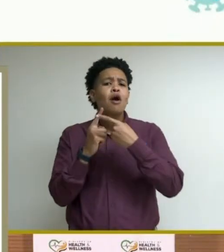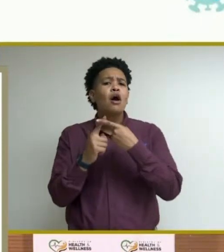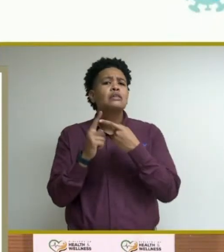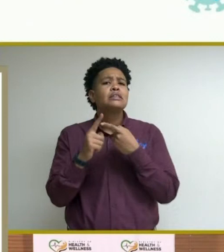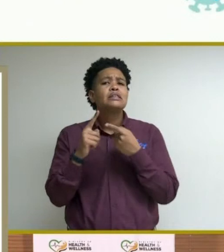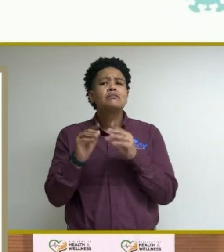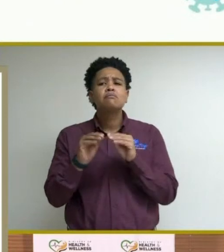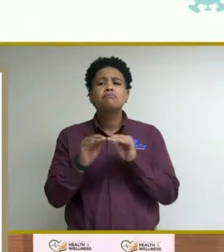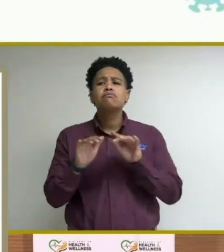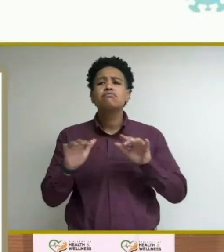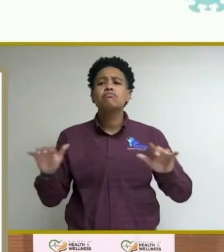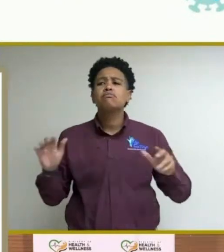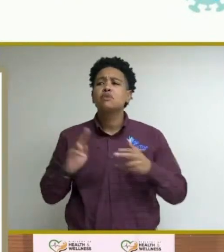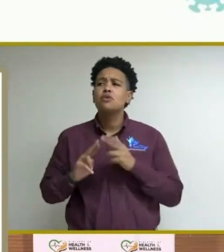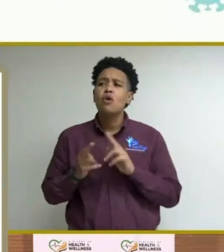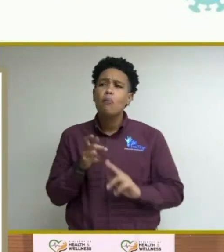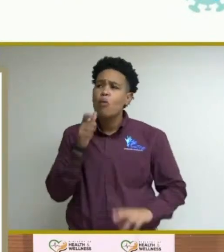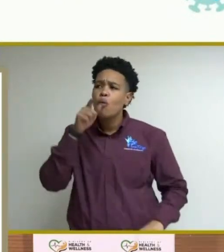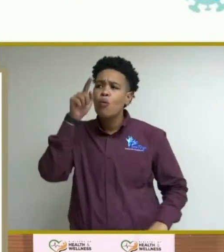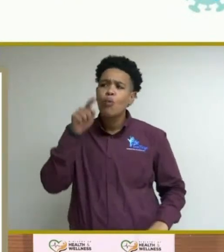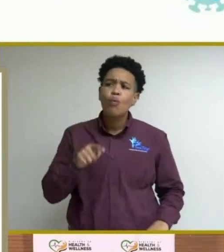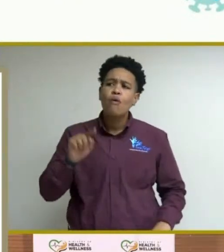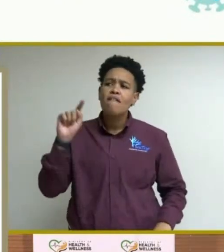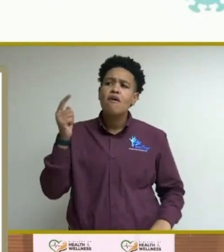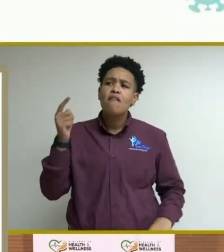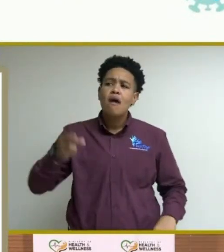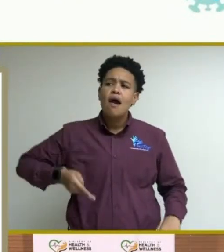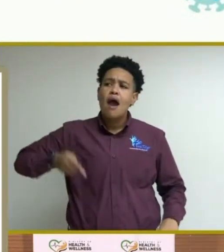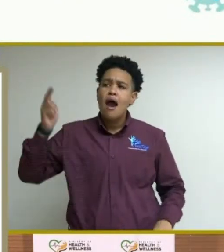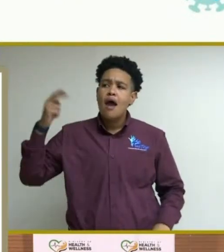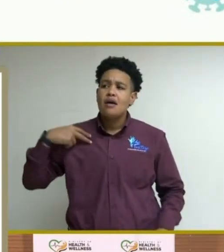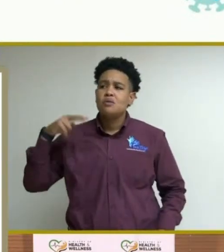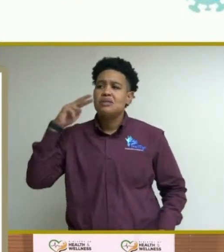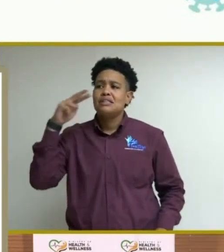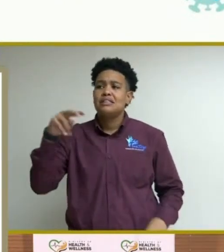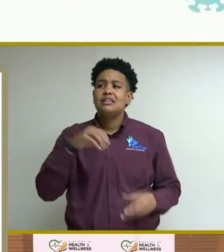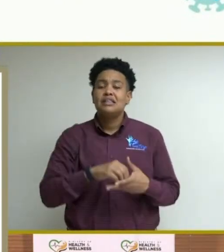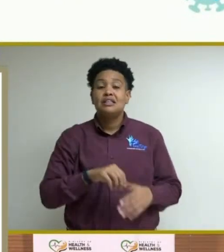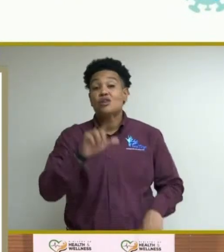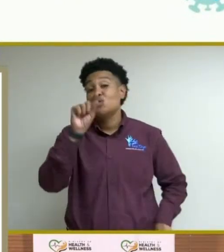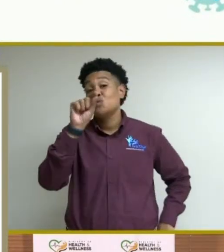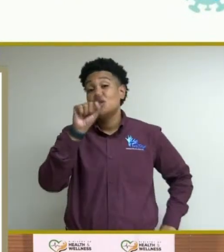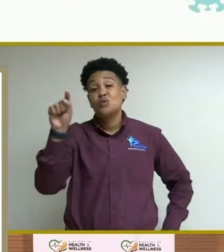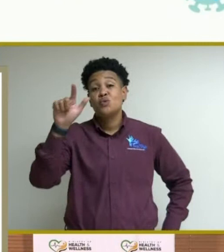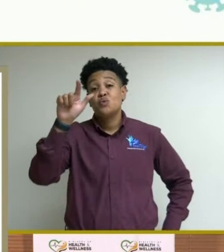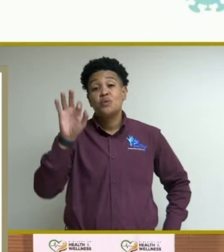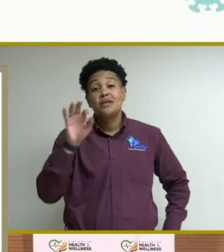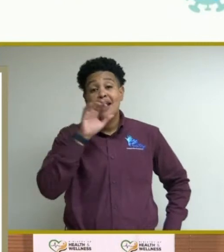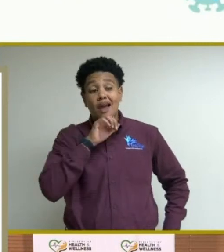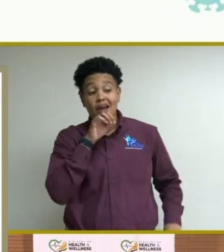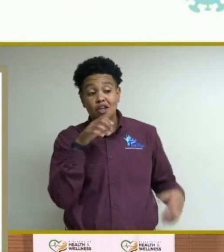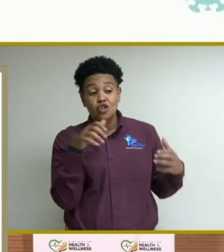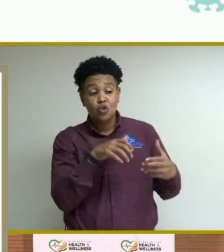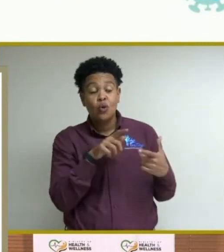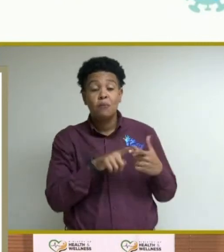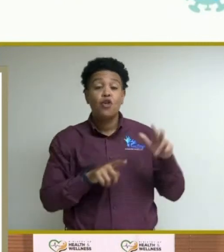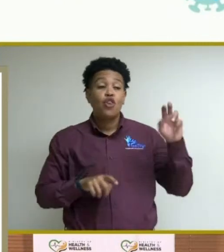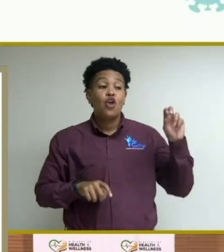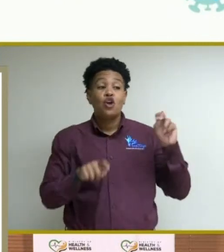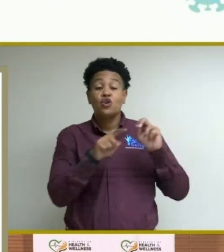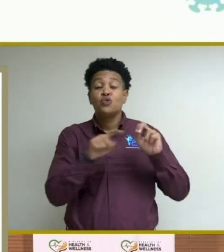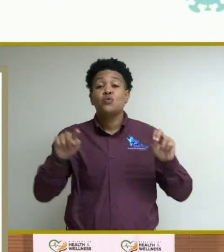cases from. We still are seeing that within the 20 to 29 age group and the 30